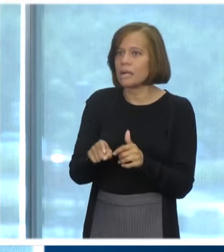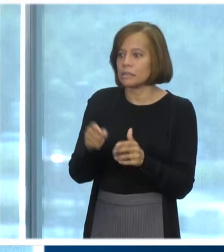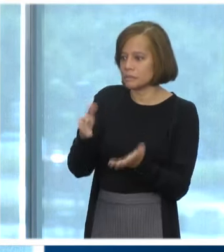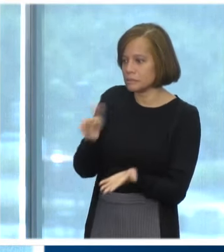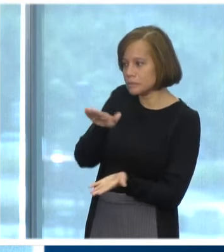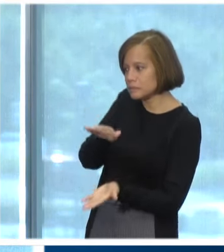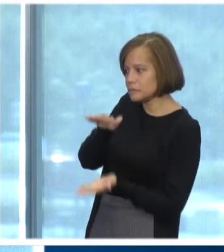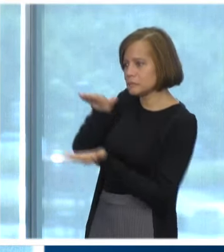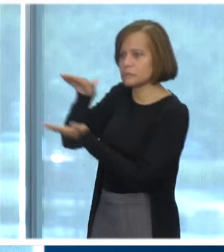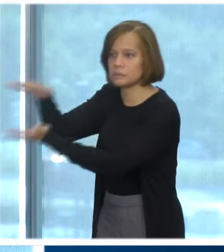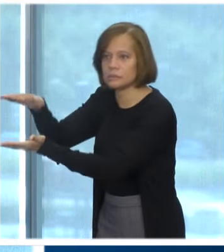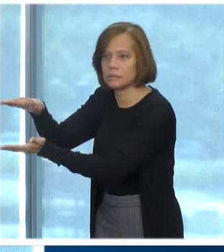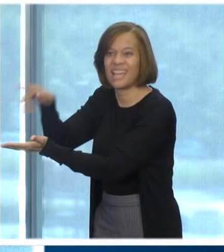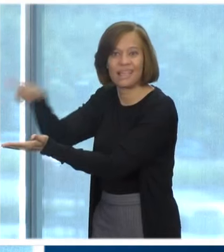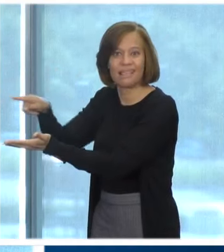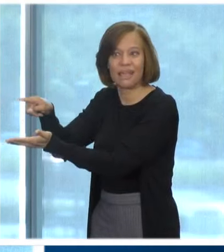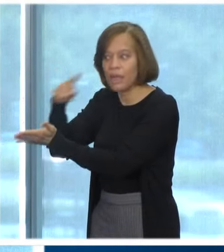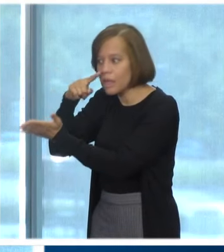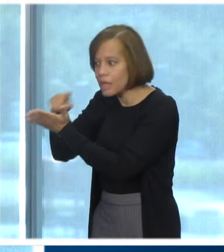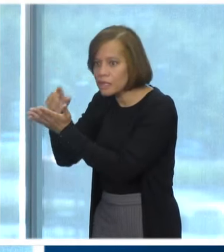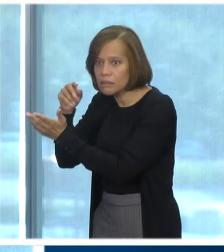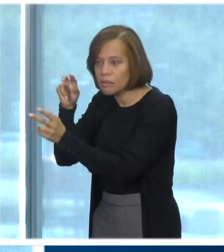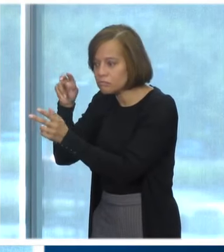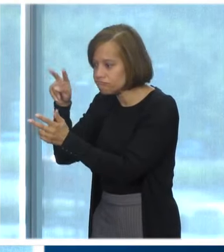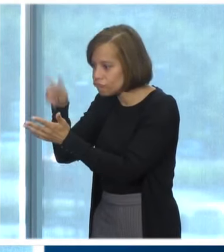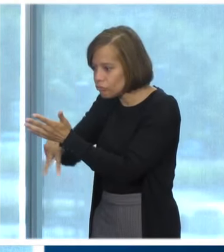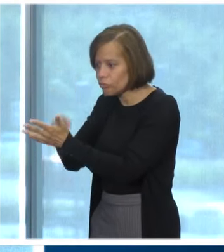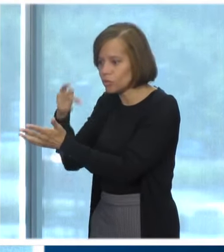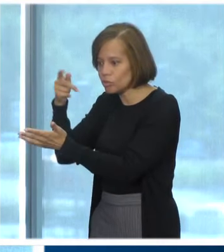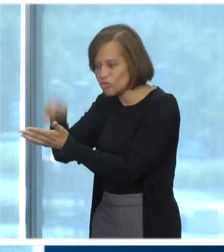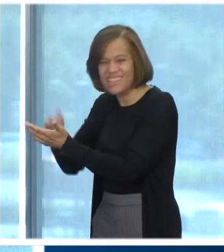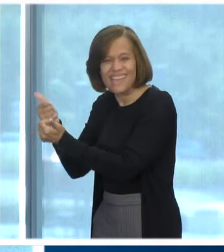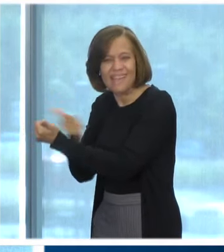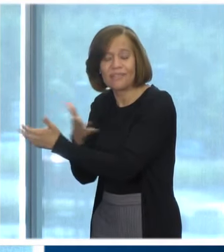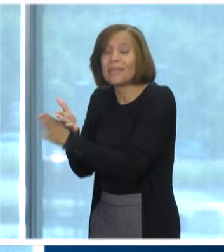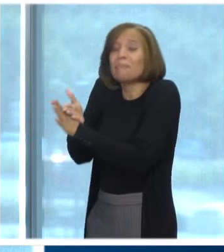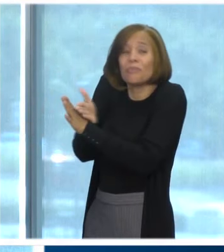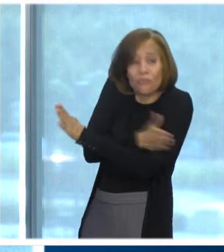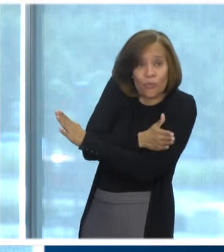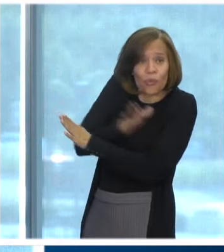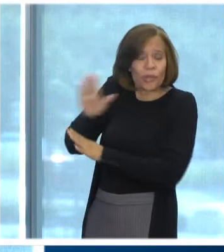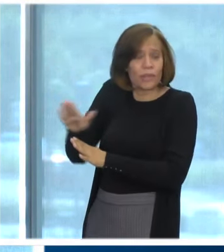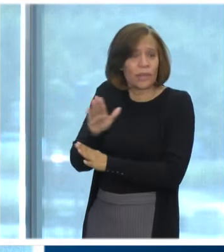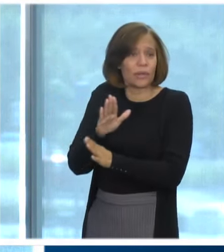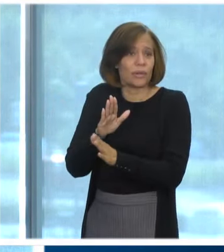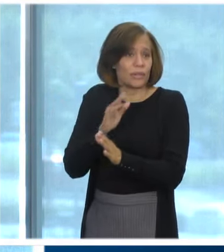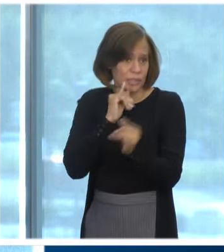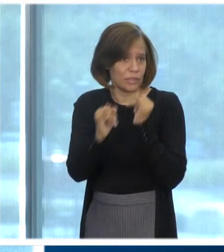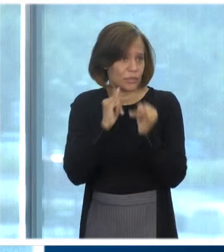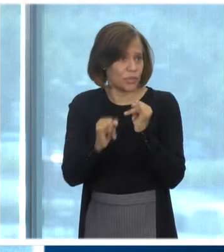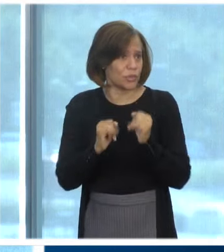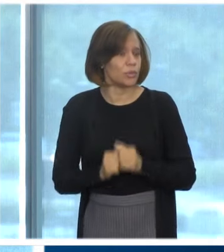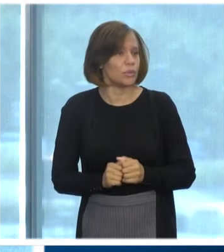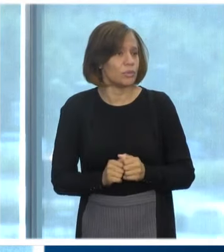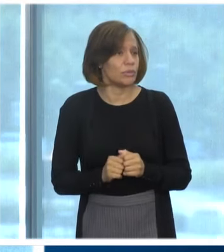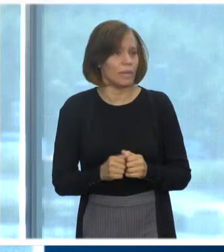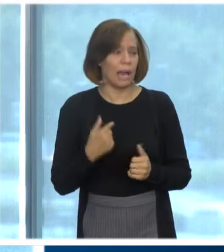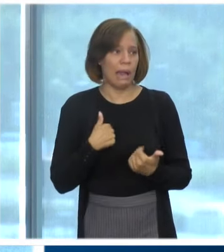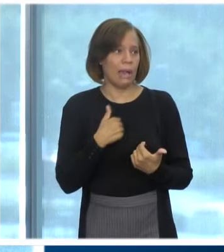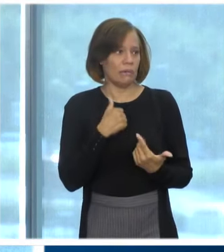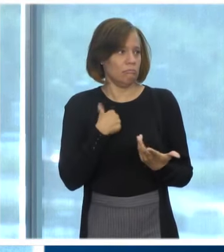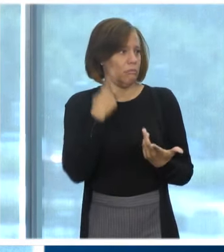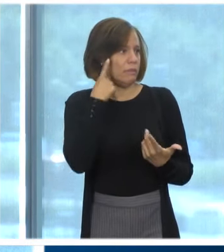officer prior to his or her interview. I know that that's not the sort of, I don't expect that that is the right I would have if I